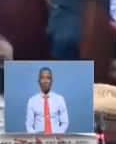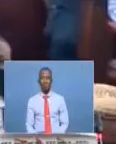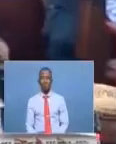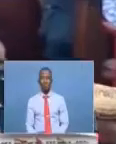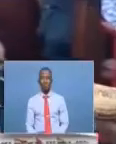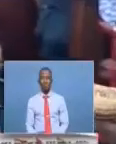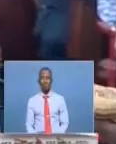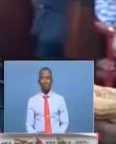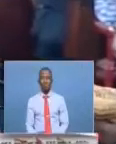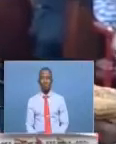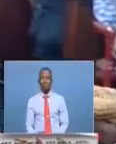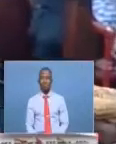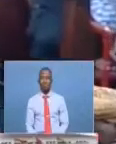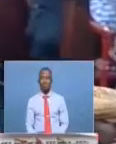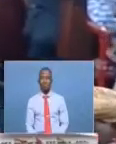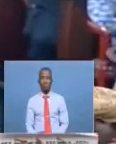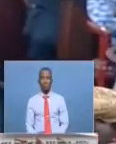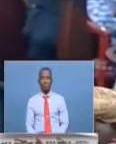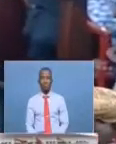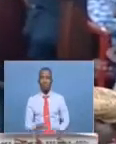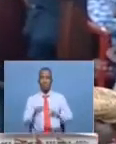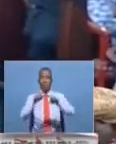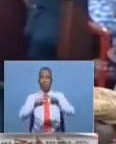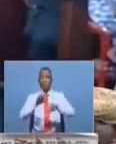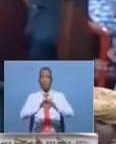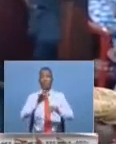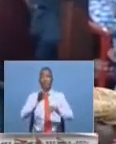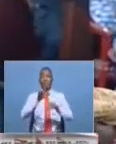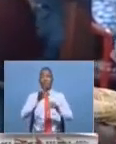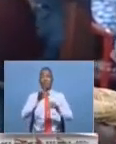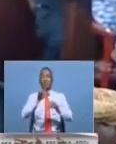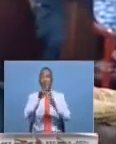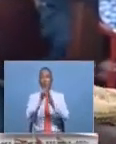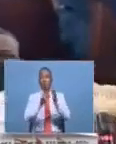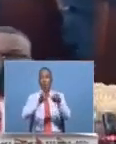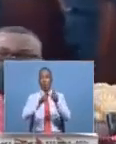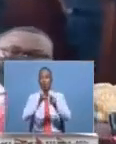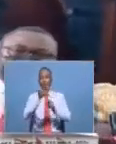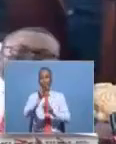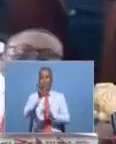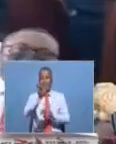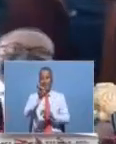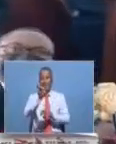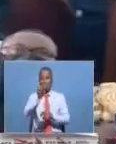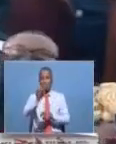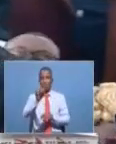in respect of 38 3E1,